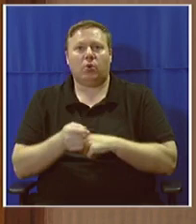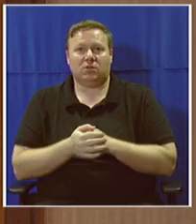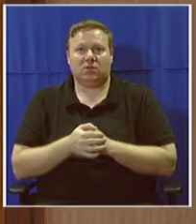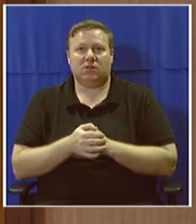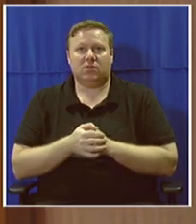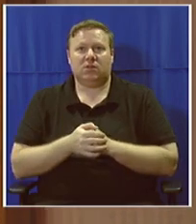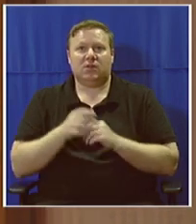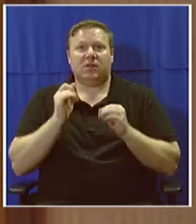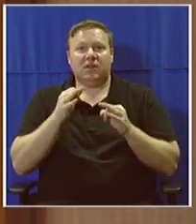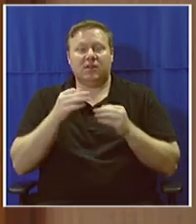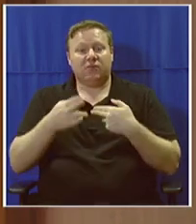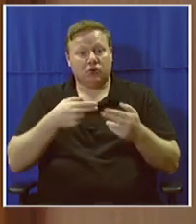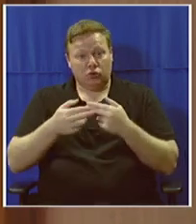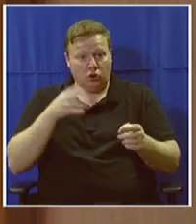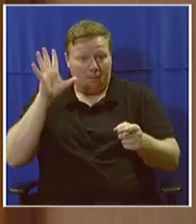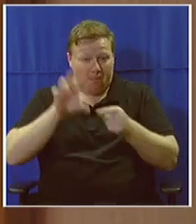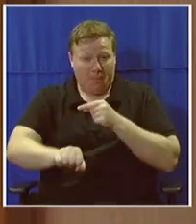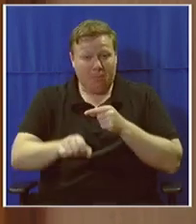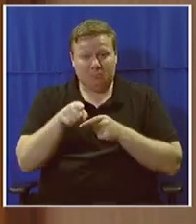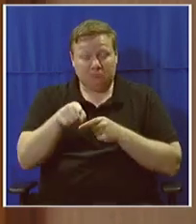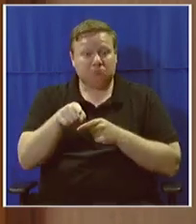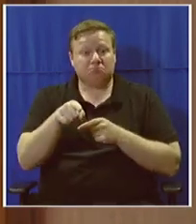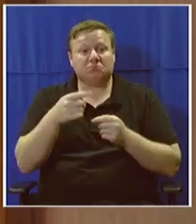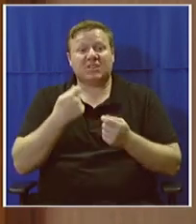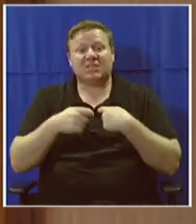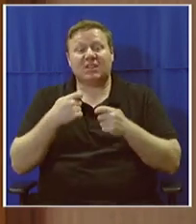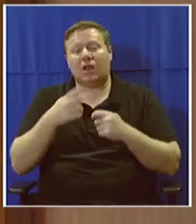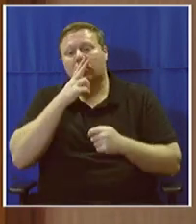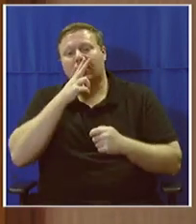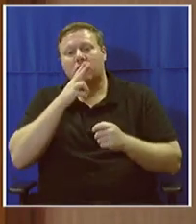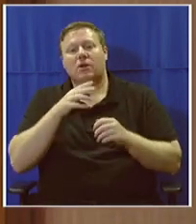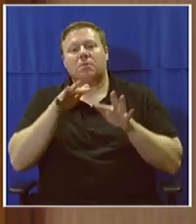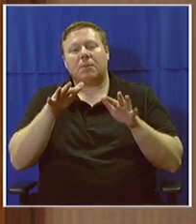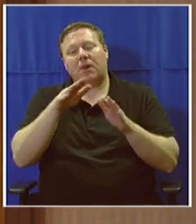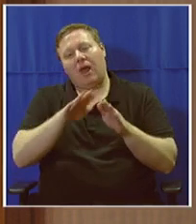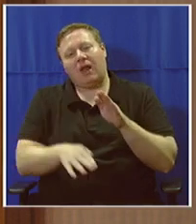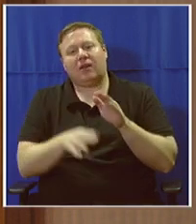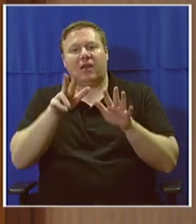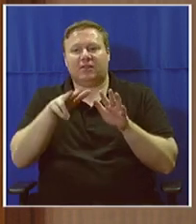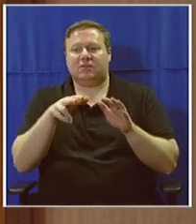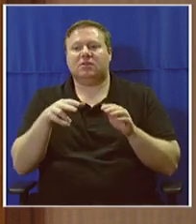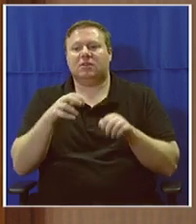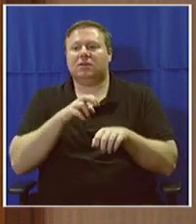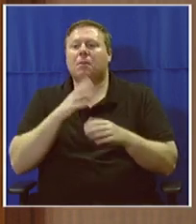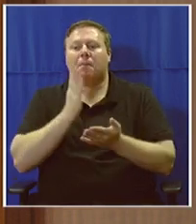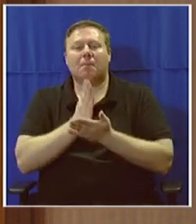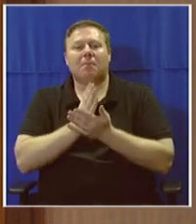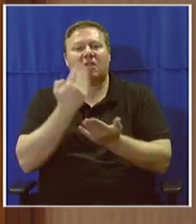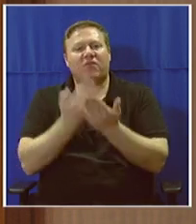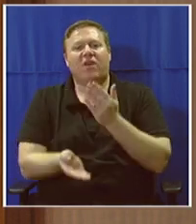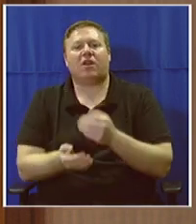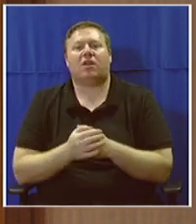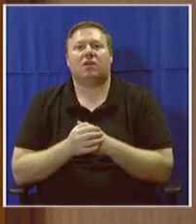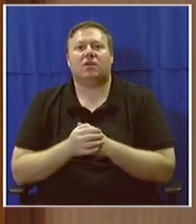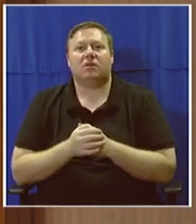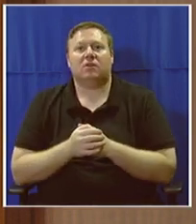to persons under the age of 18 must be fined. The NFP calls on the House to seek effective mechanism to monitor both